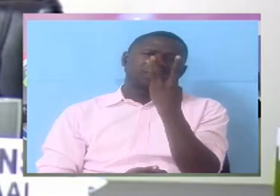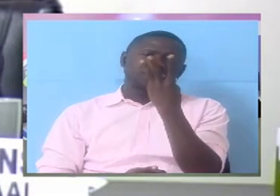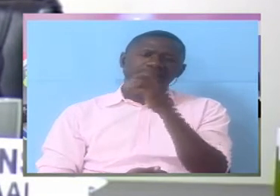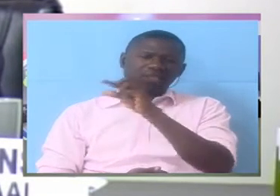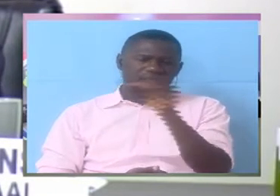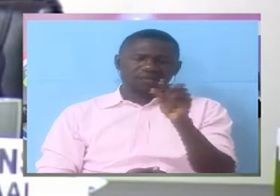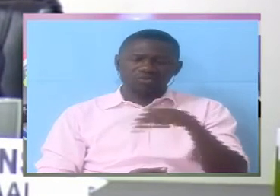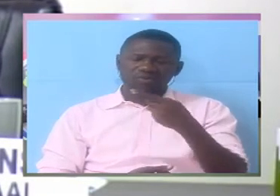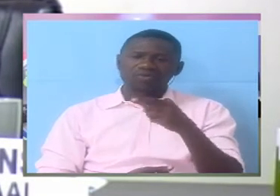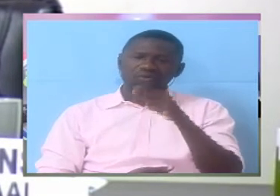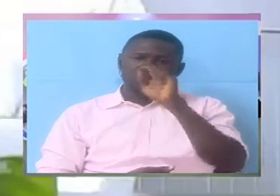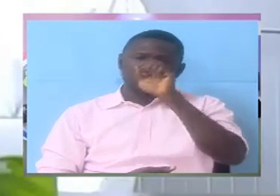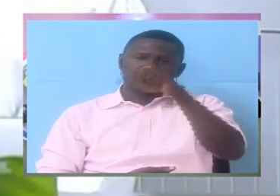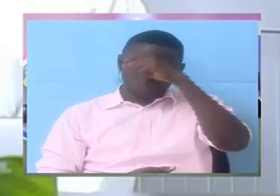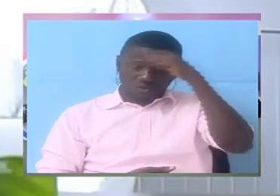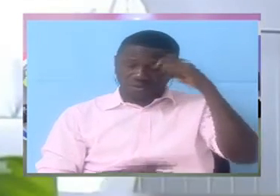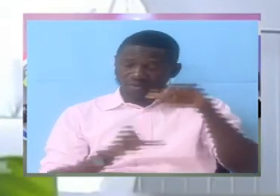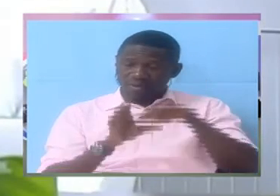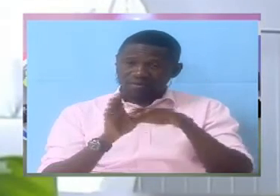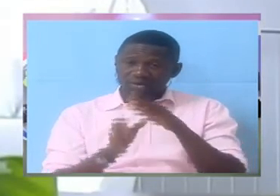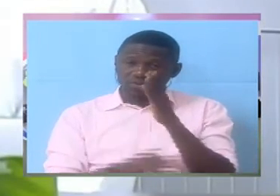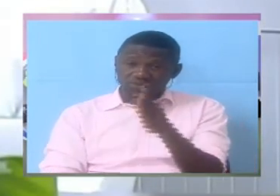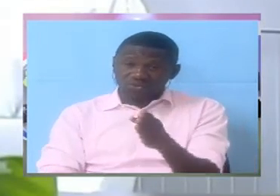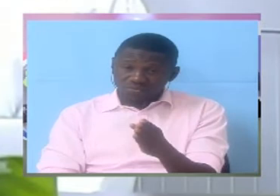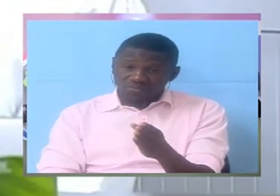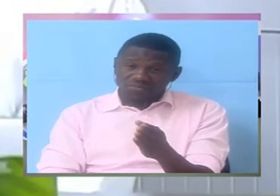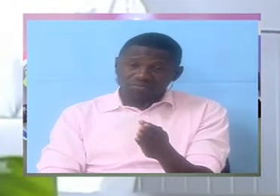colleagues. True?